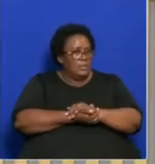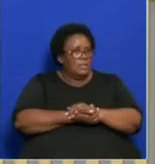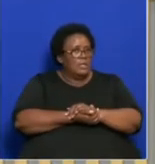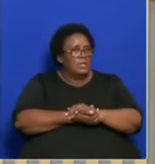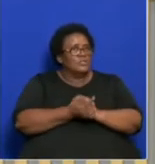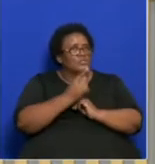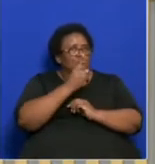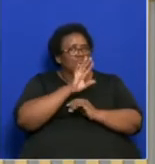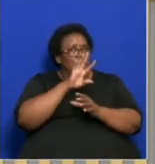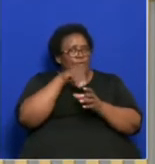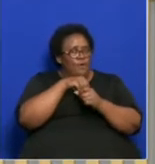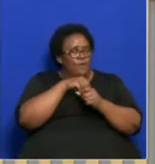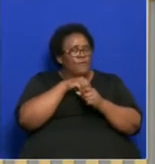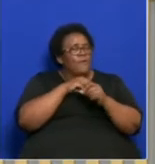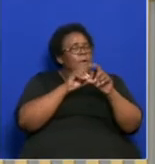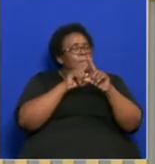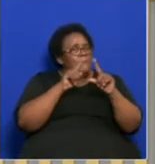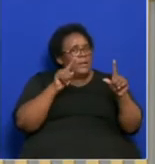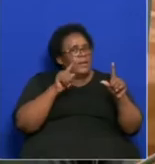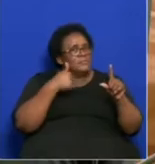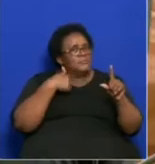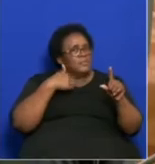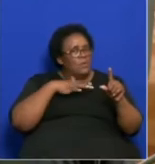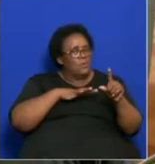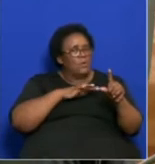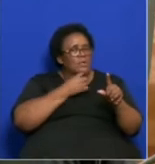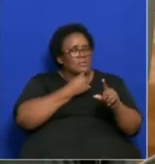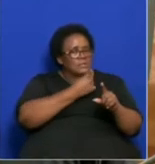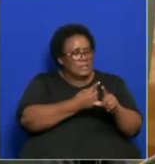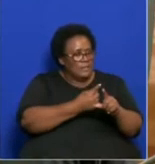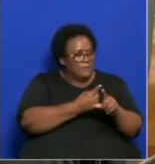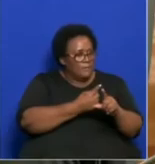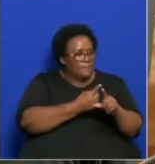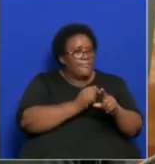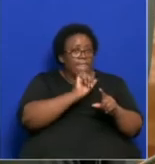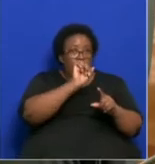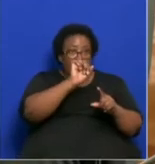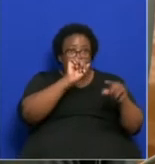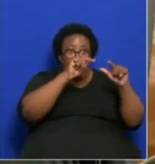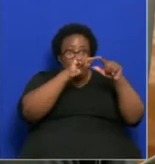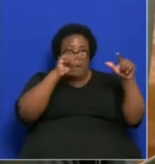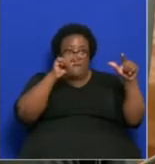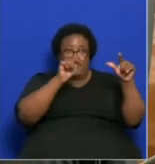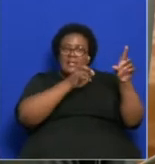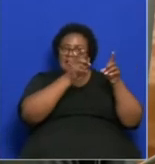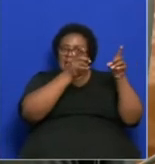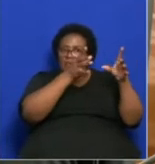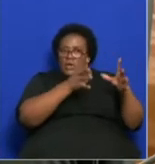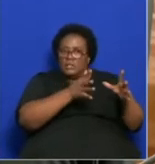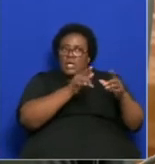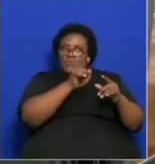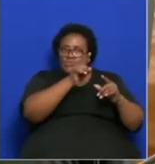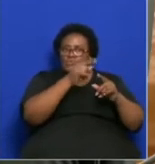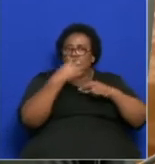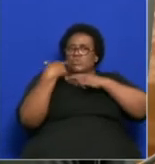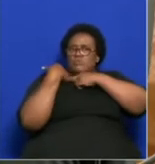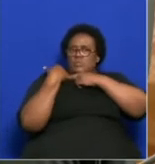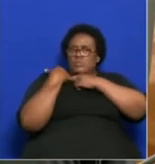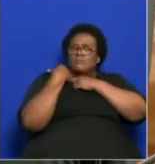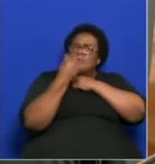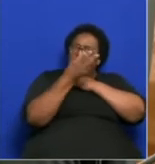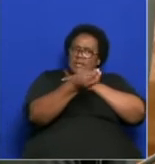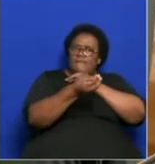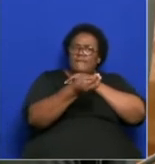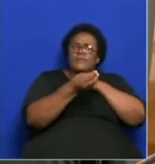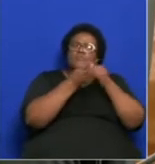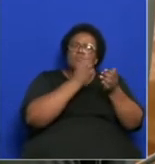to just highlight that your level is director, and you had that responsibility to ensure that services